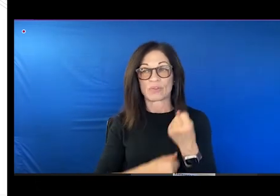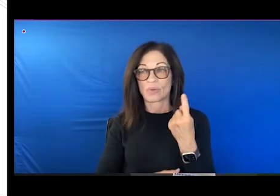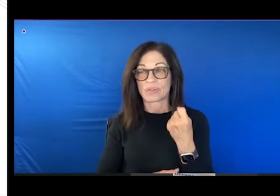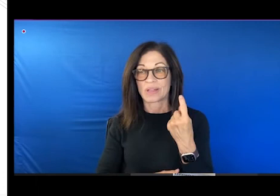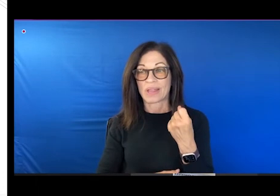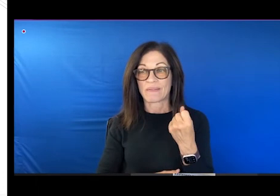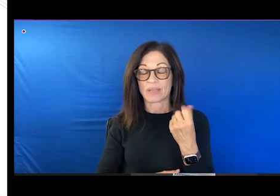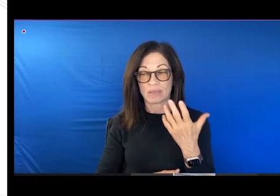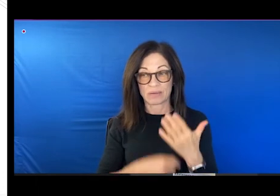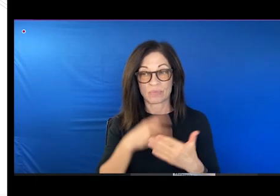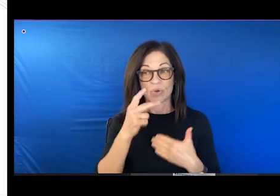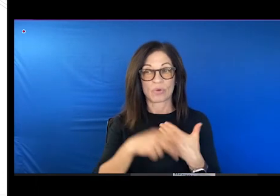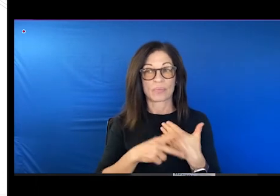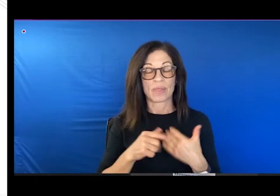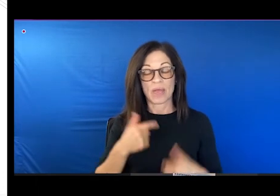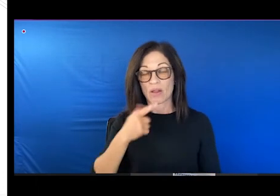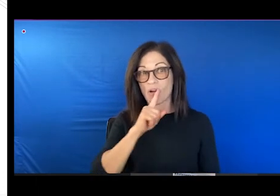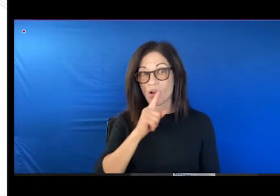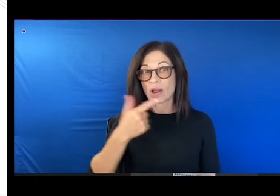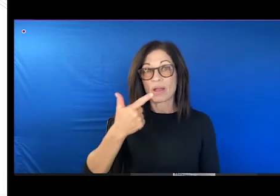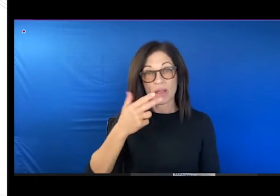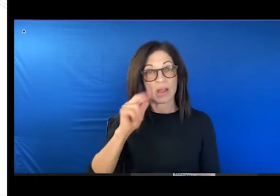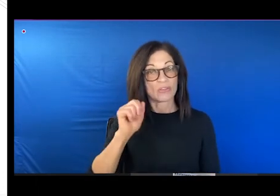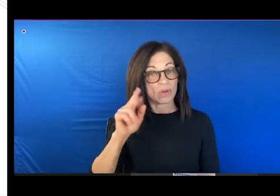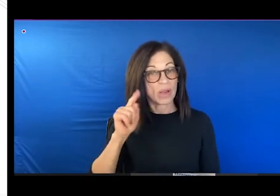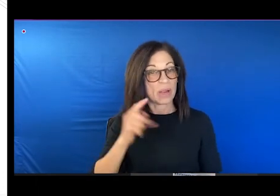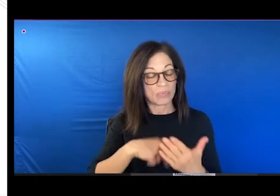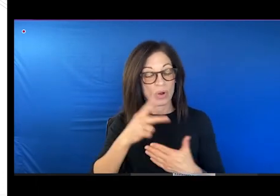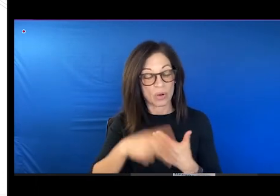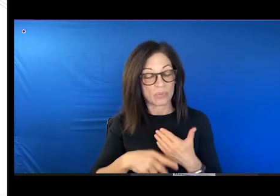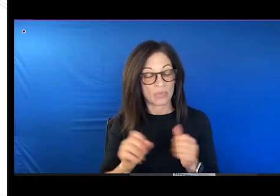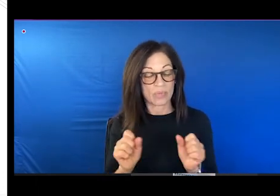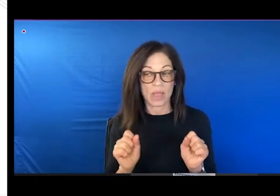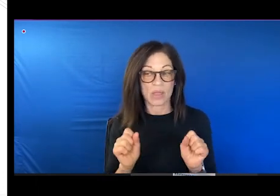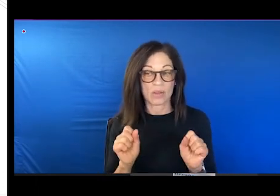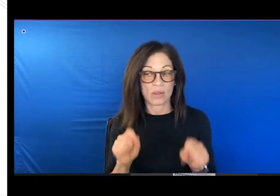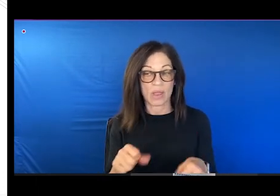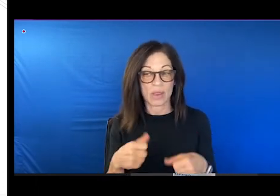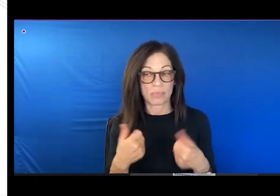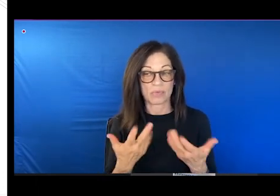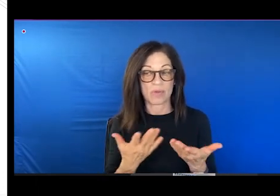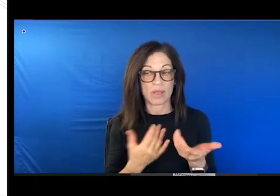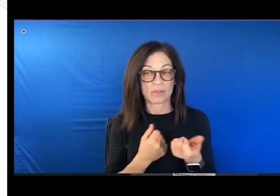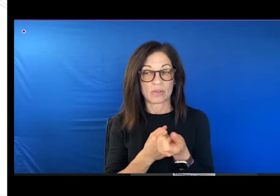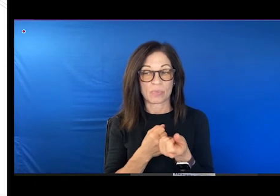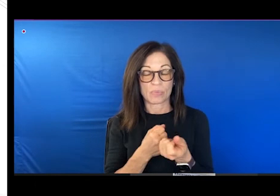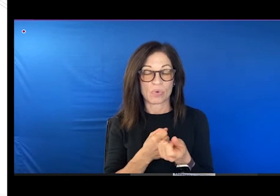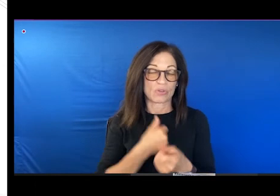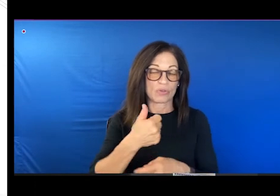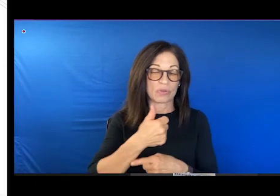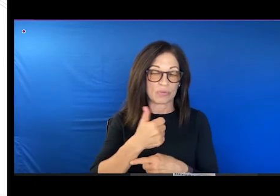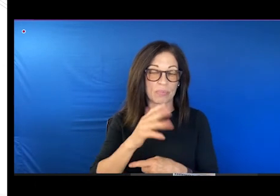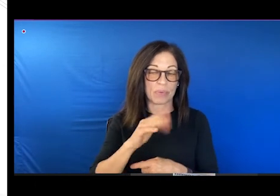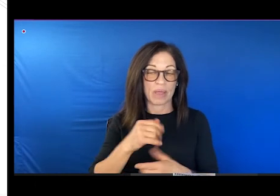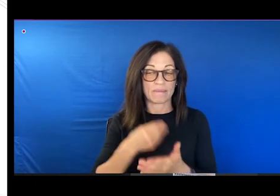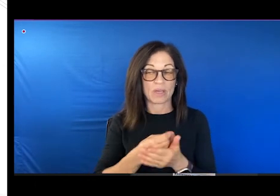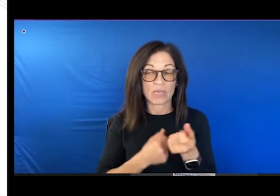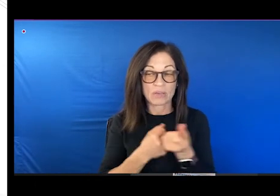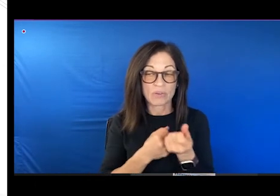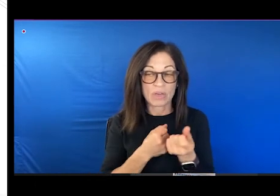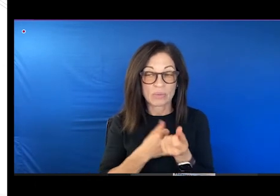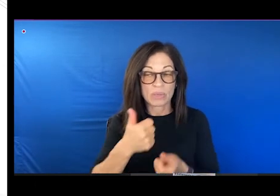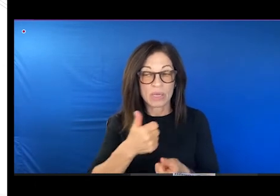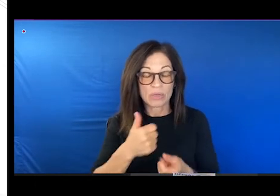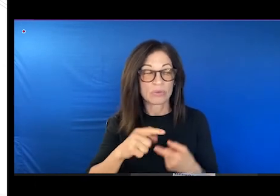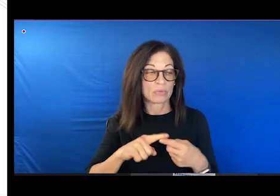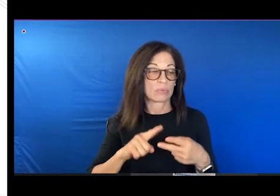those agencies that are grant programs that can support transportation